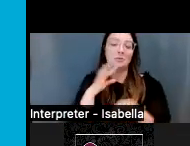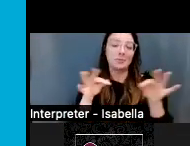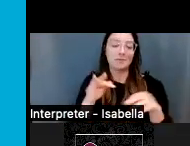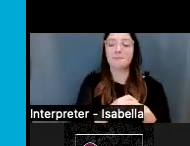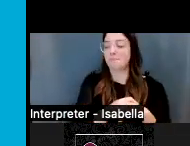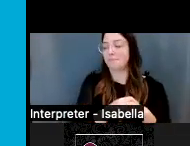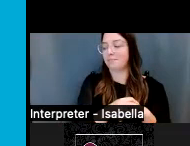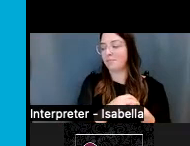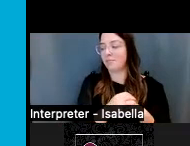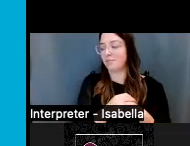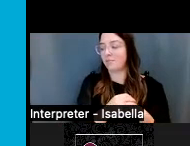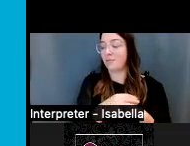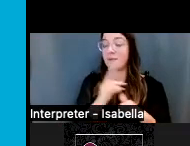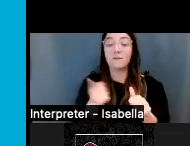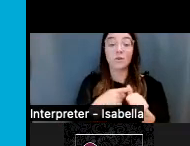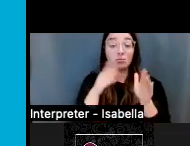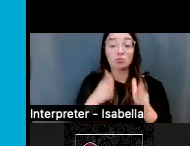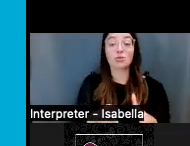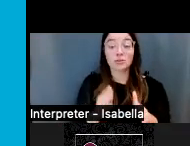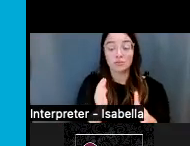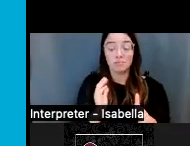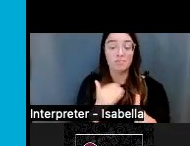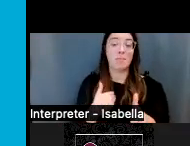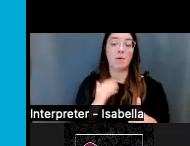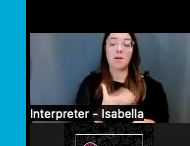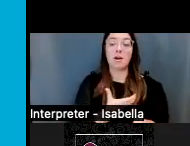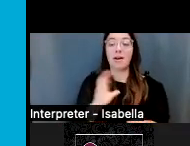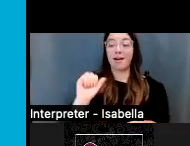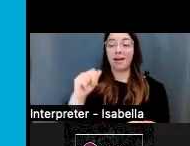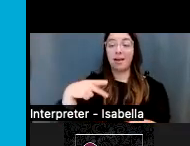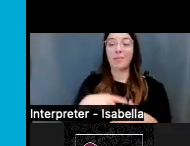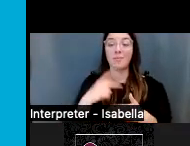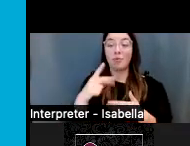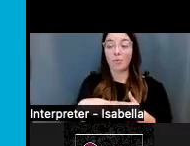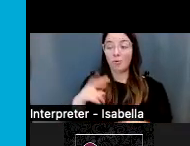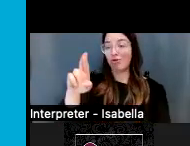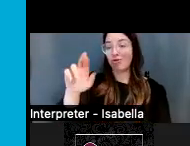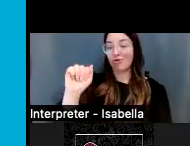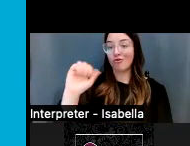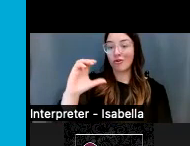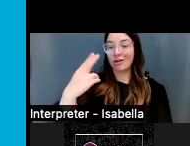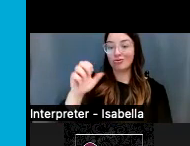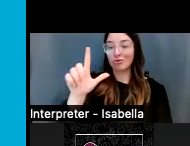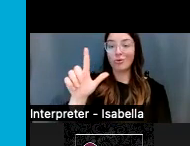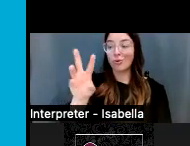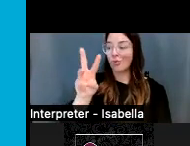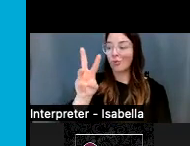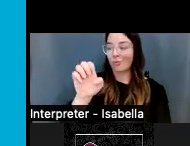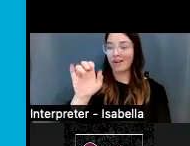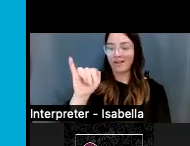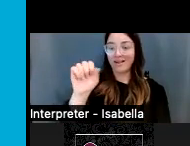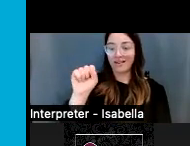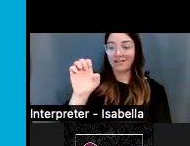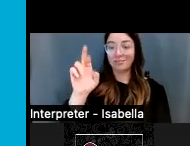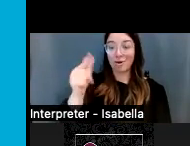first member of our CAP program is Rachel Weisberg, who is graciously providing some technical assistance to us behind